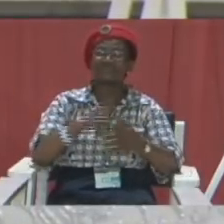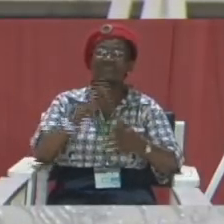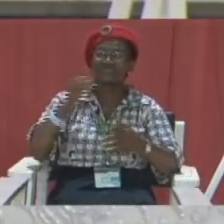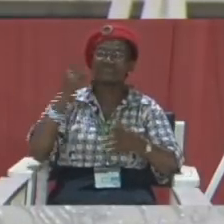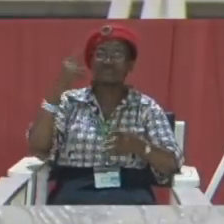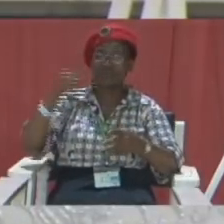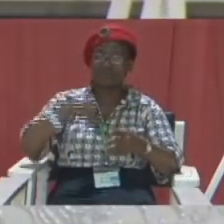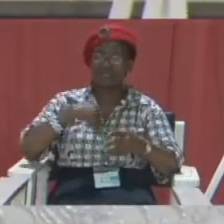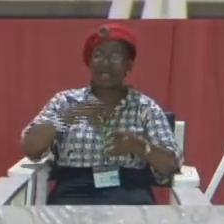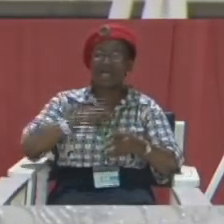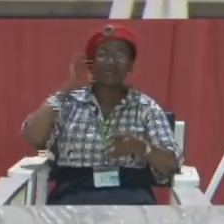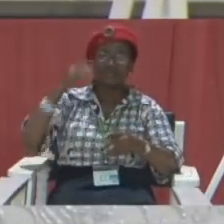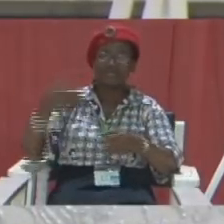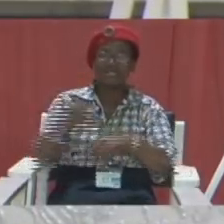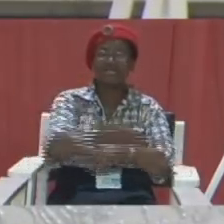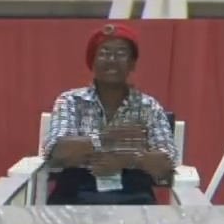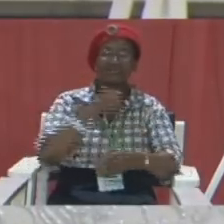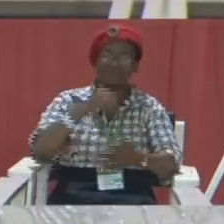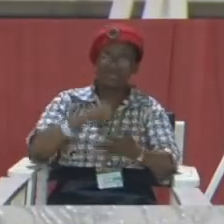The